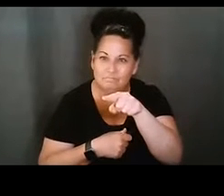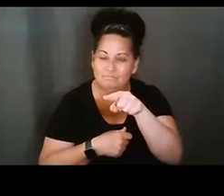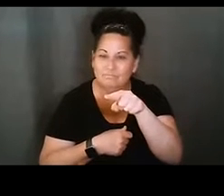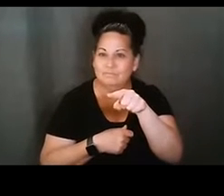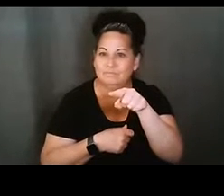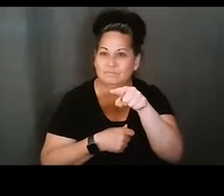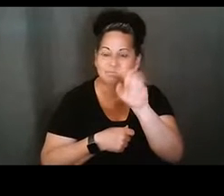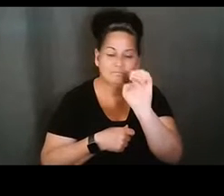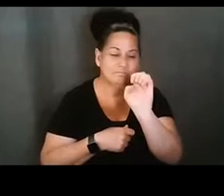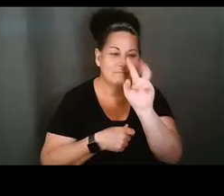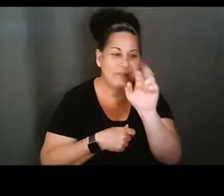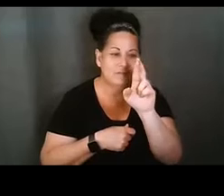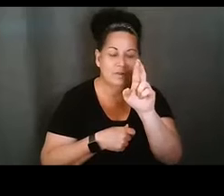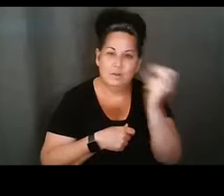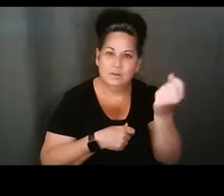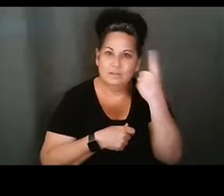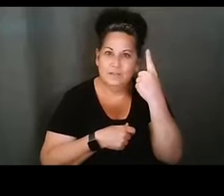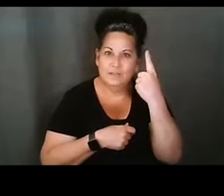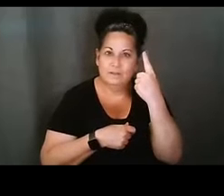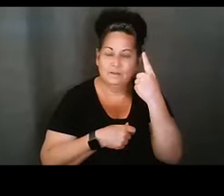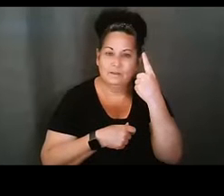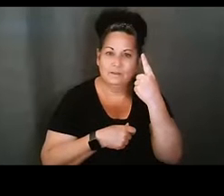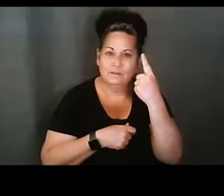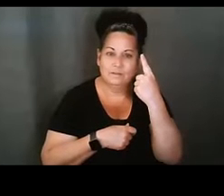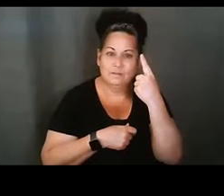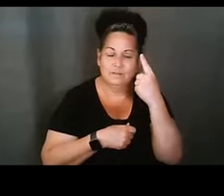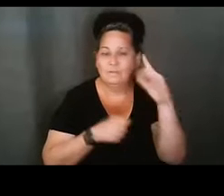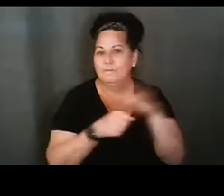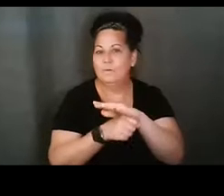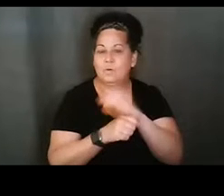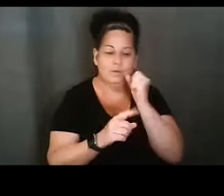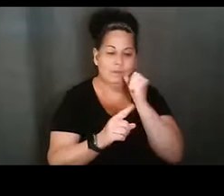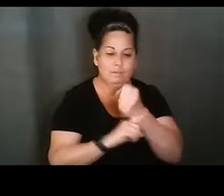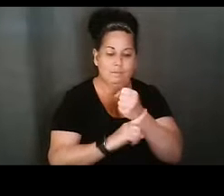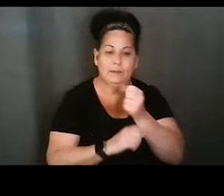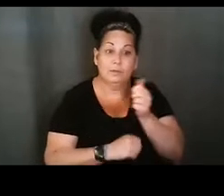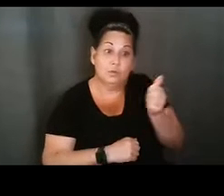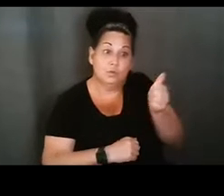understand the total impact that you have on your child as a parent.